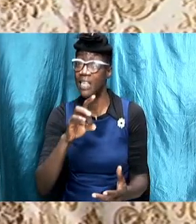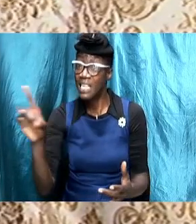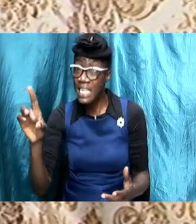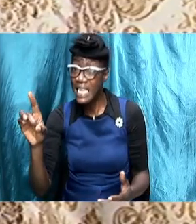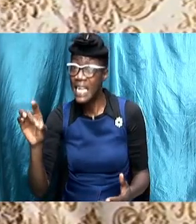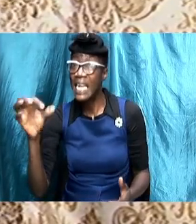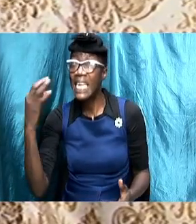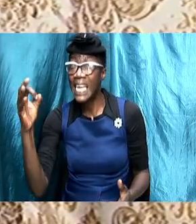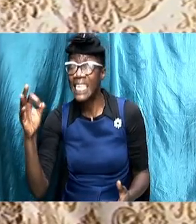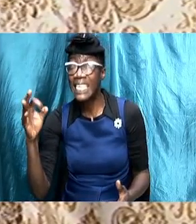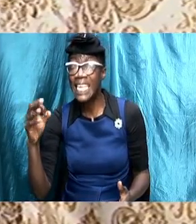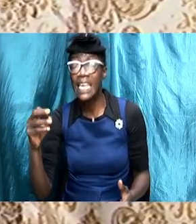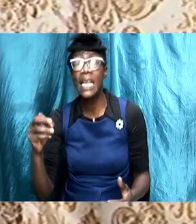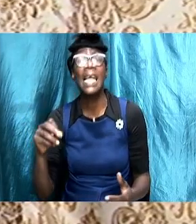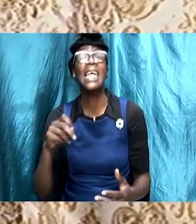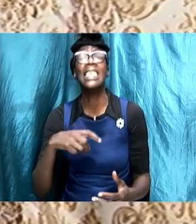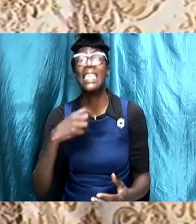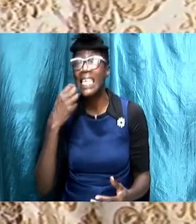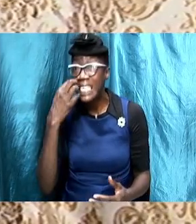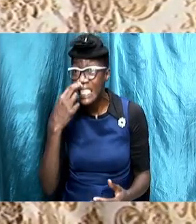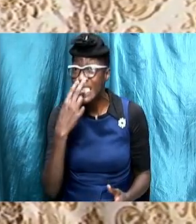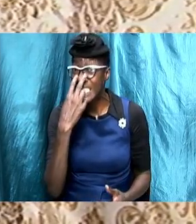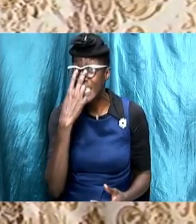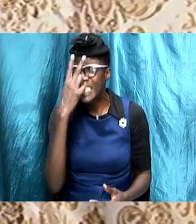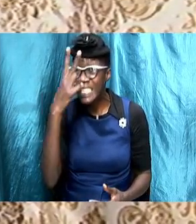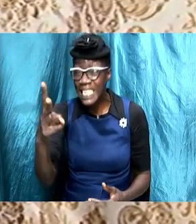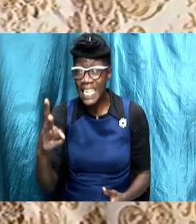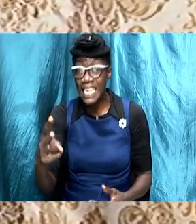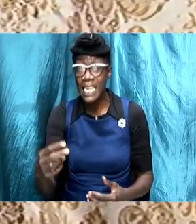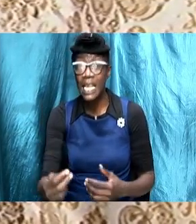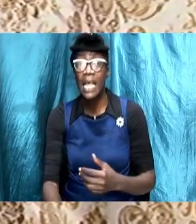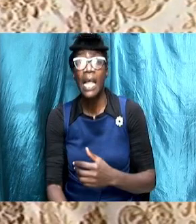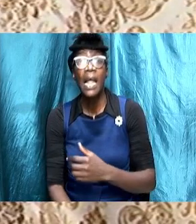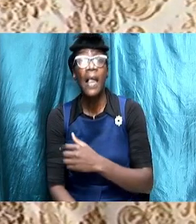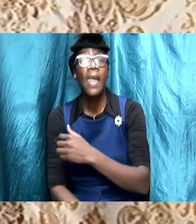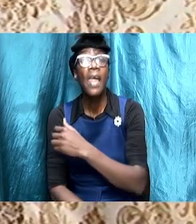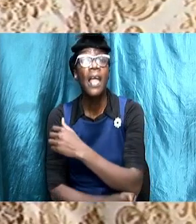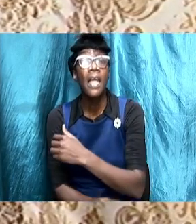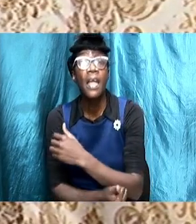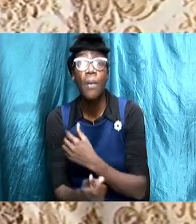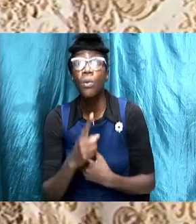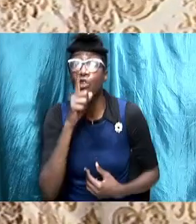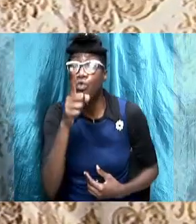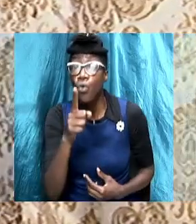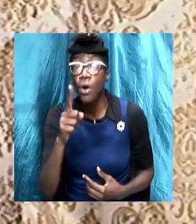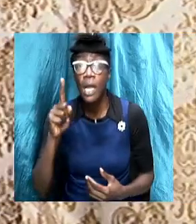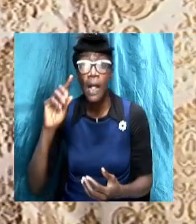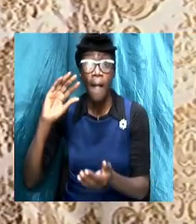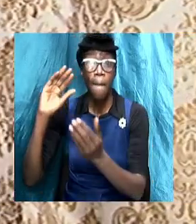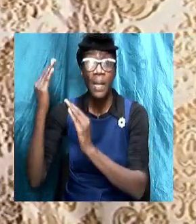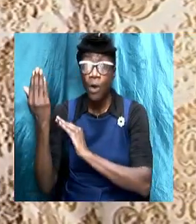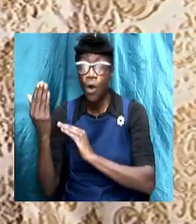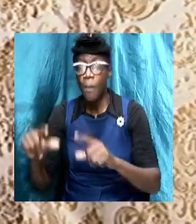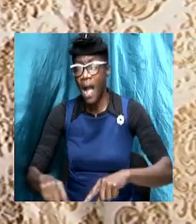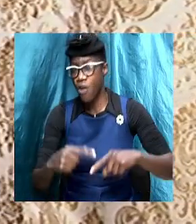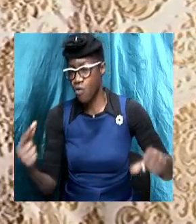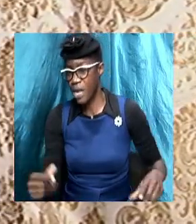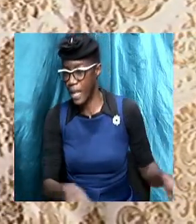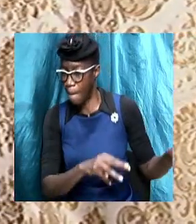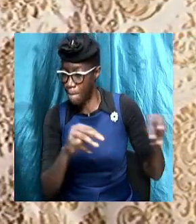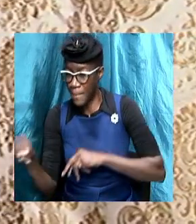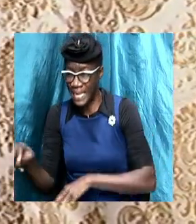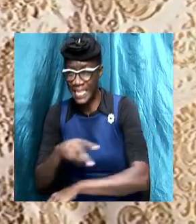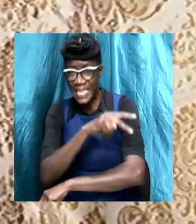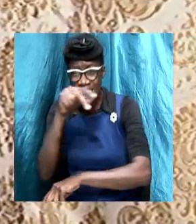that, seeing that Abraham shall surely become a great and mighty nation, and all the nation of the earth shall